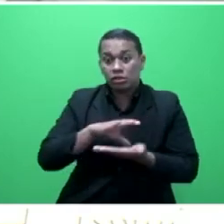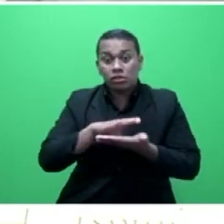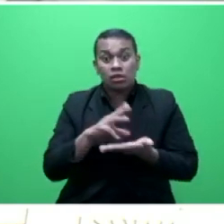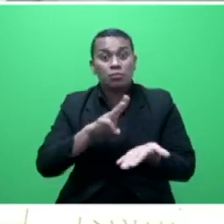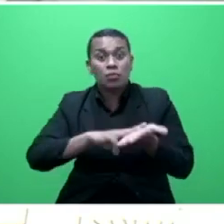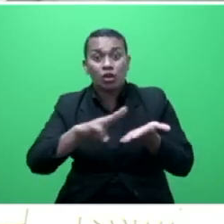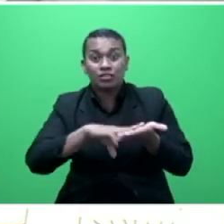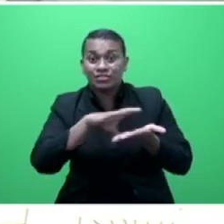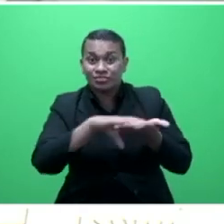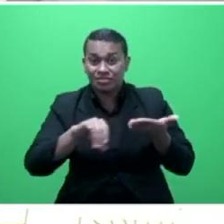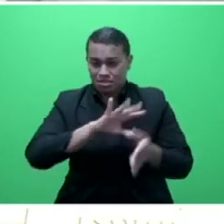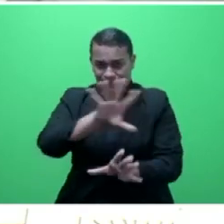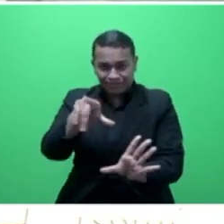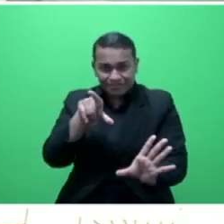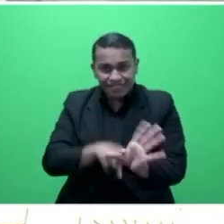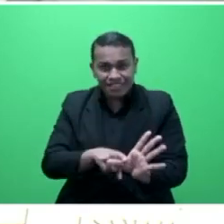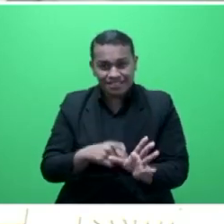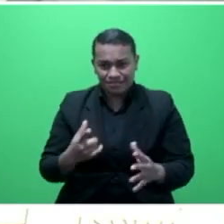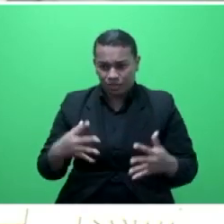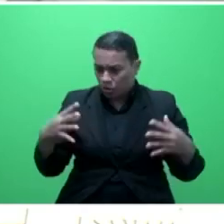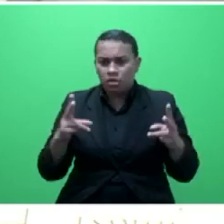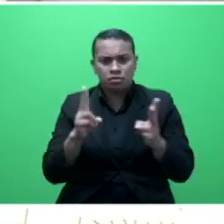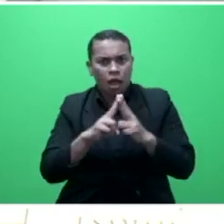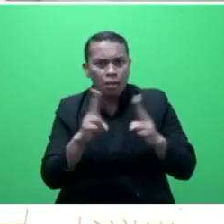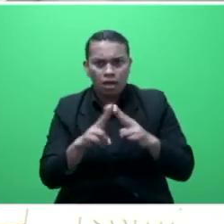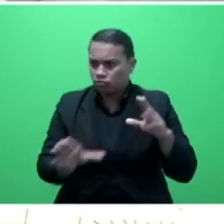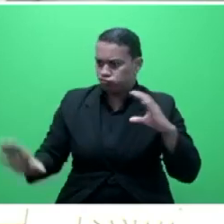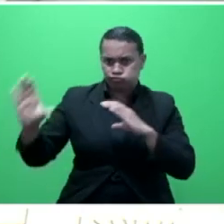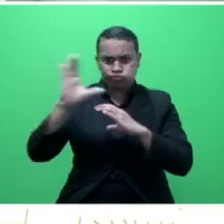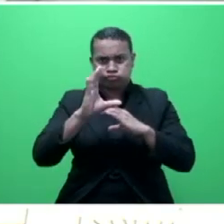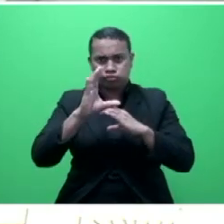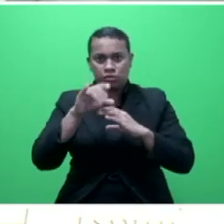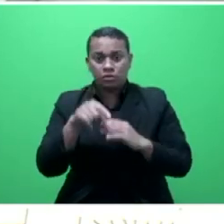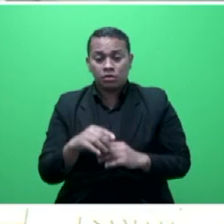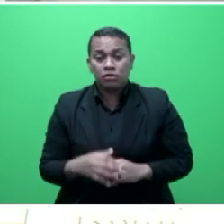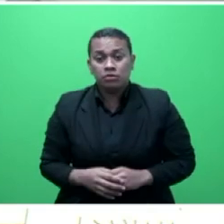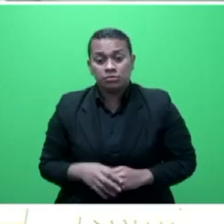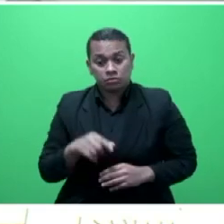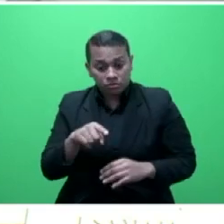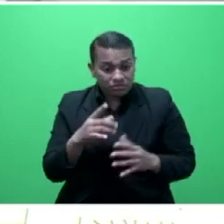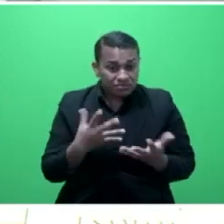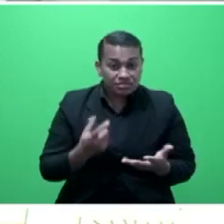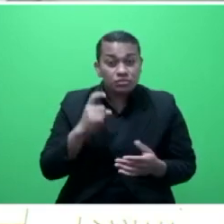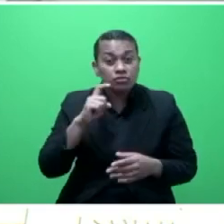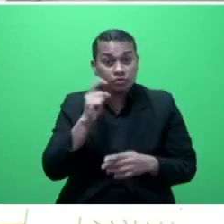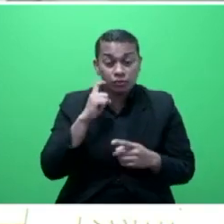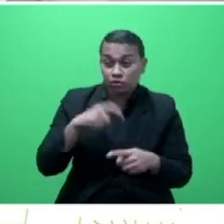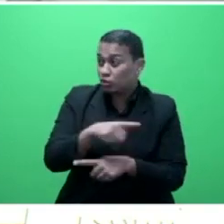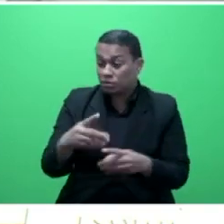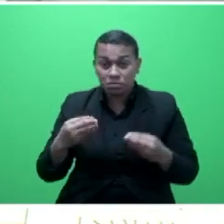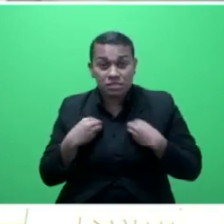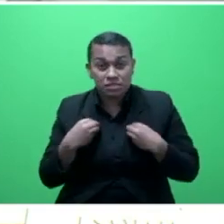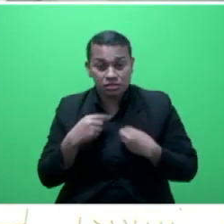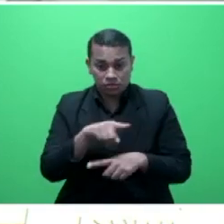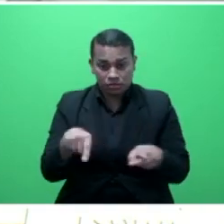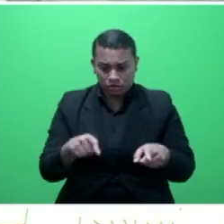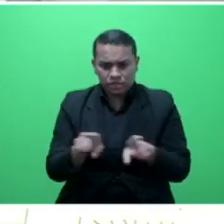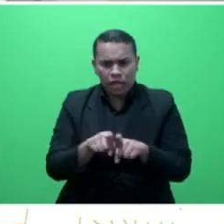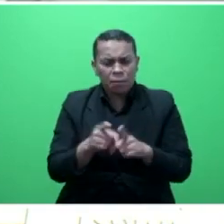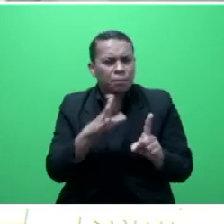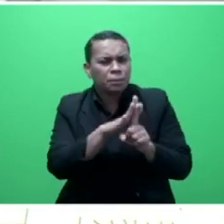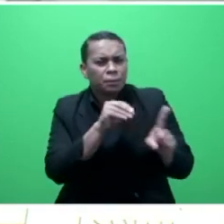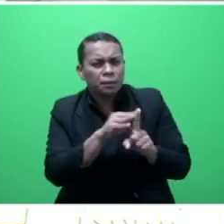previous amount of $1.25 million. So for mid-sized tourism operators and other businesses like restaurants, rental